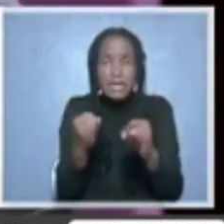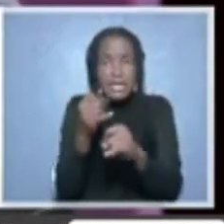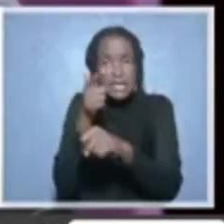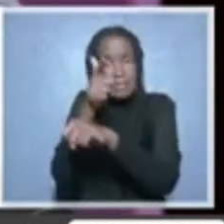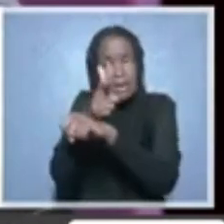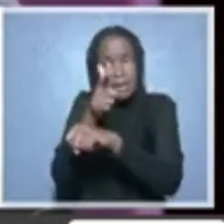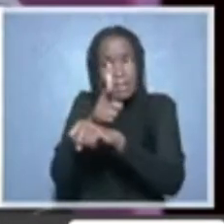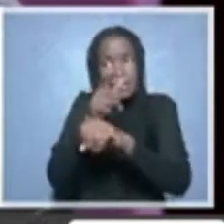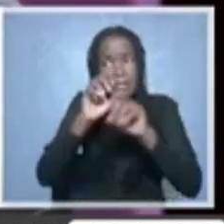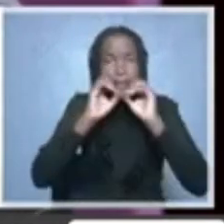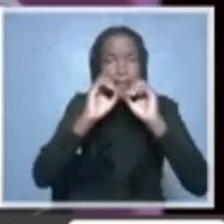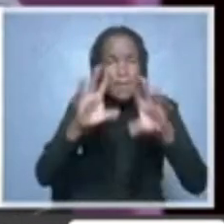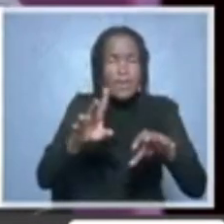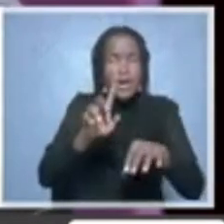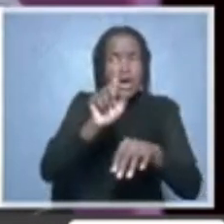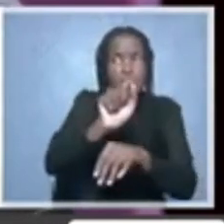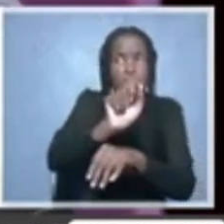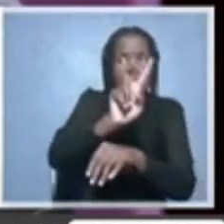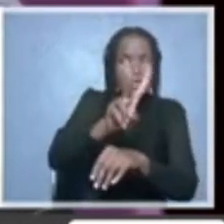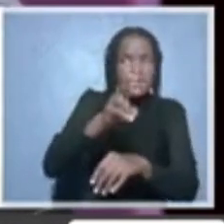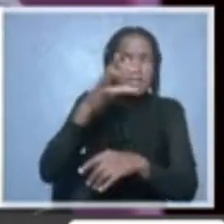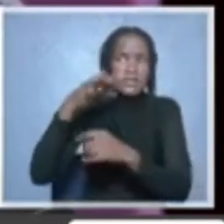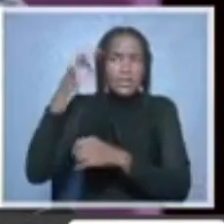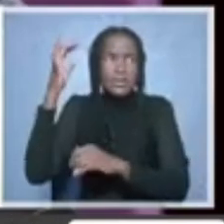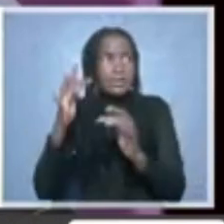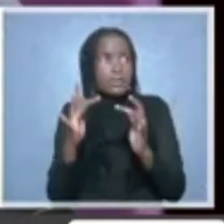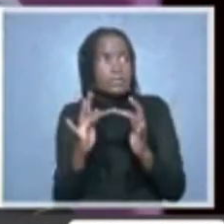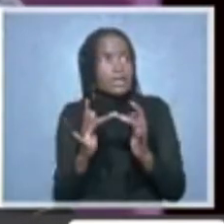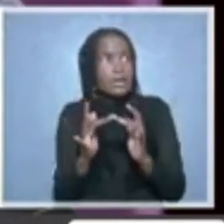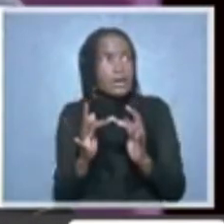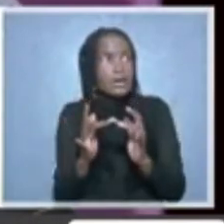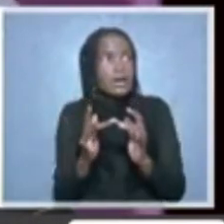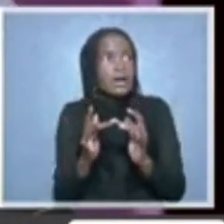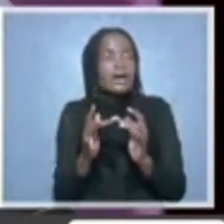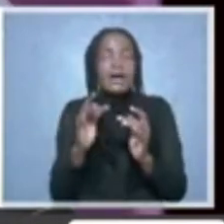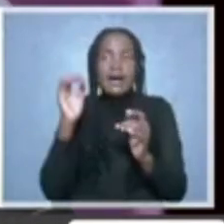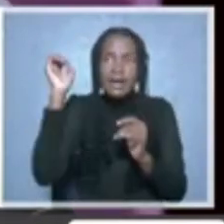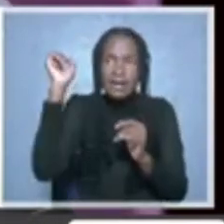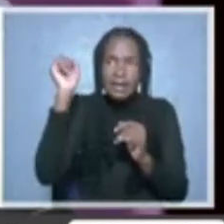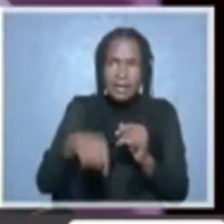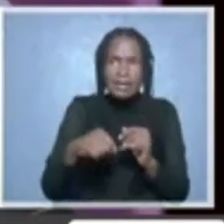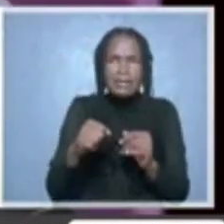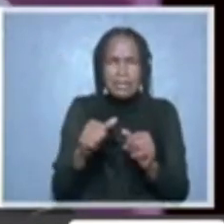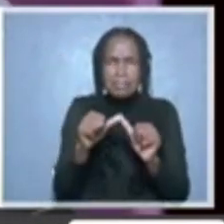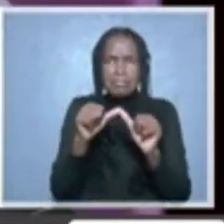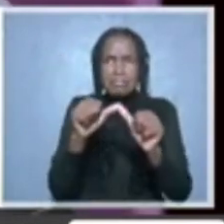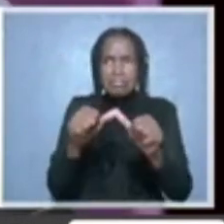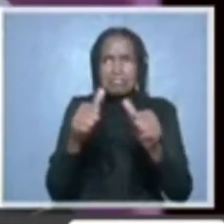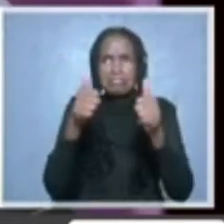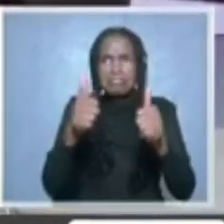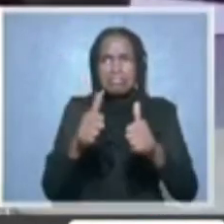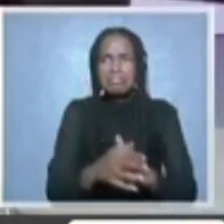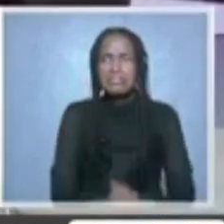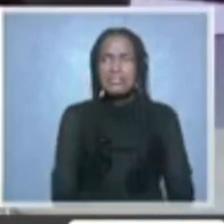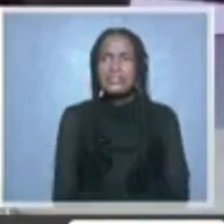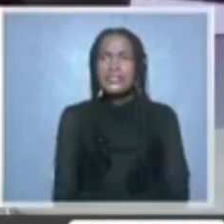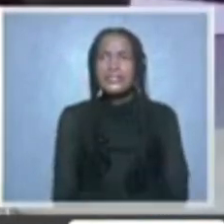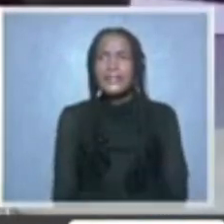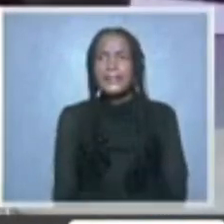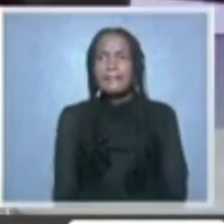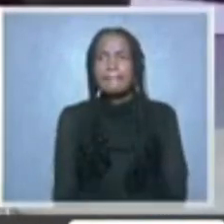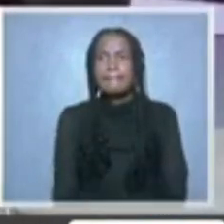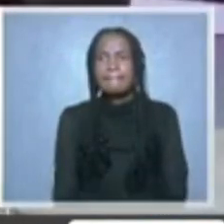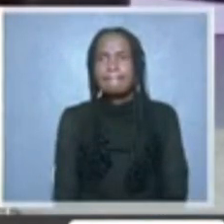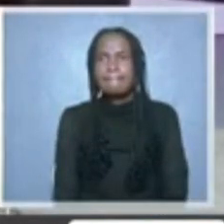everybody, both for radio, television, and online, I think we've been spot on. Mr. Similo, a state funeral of this